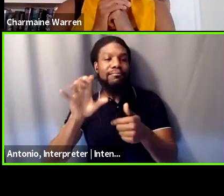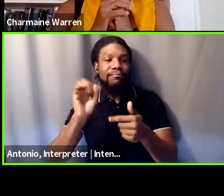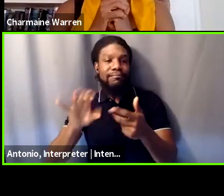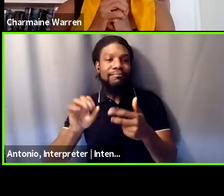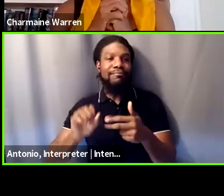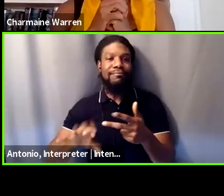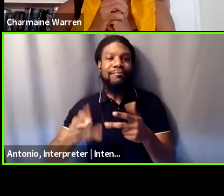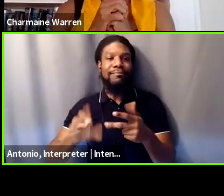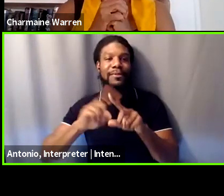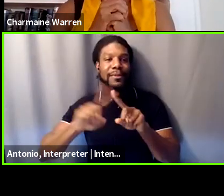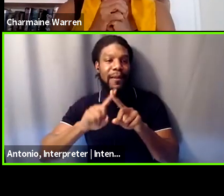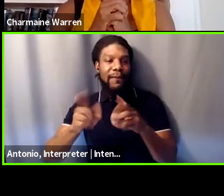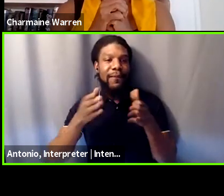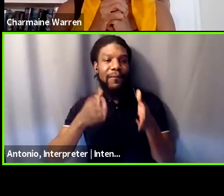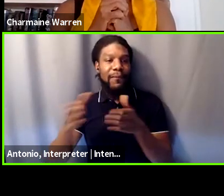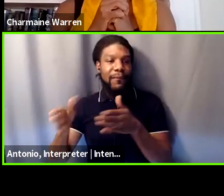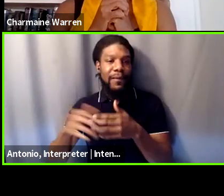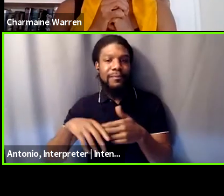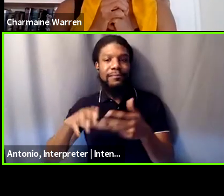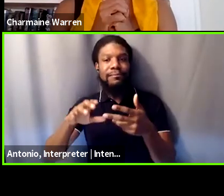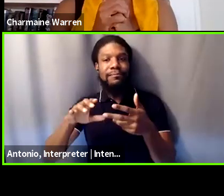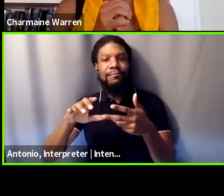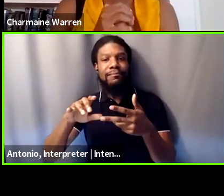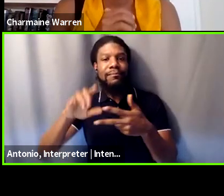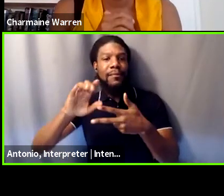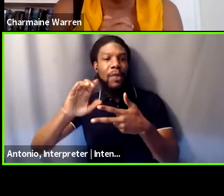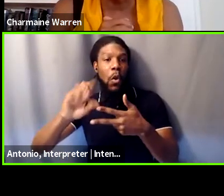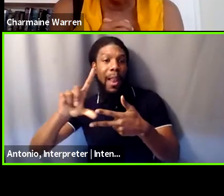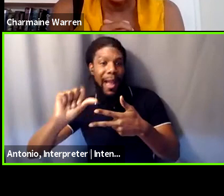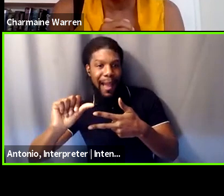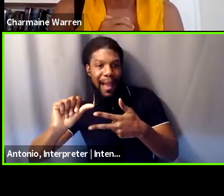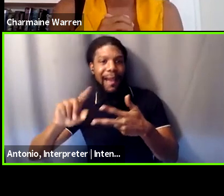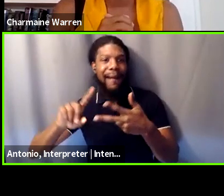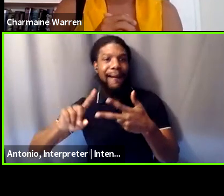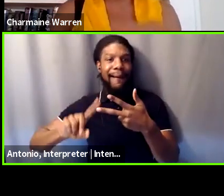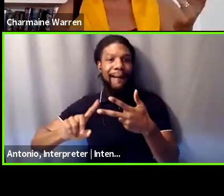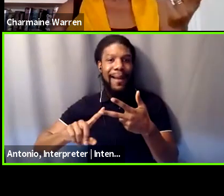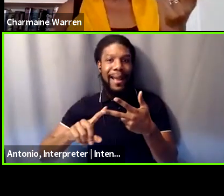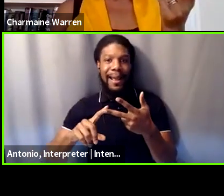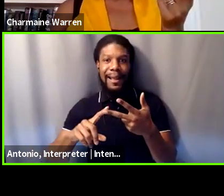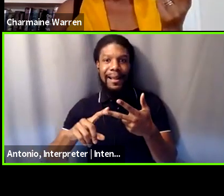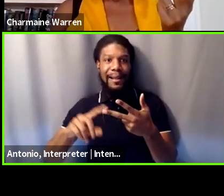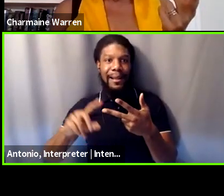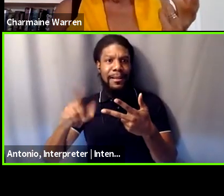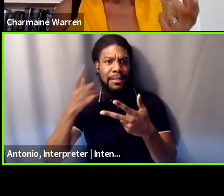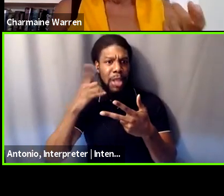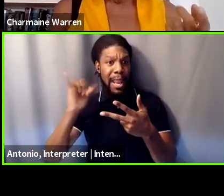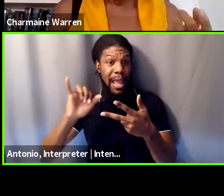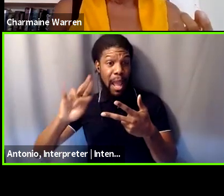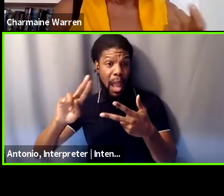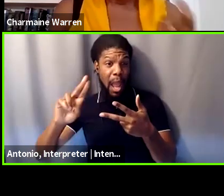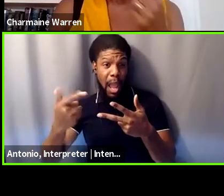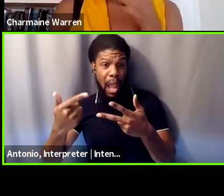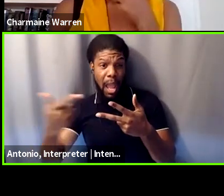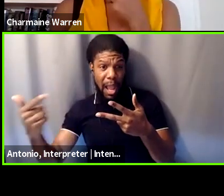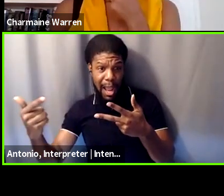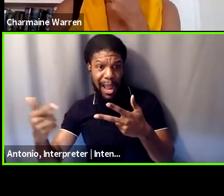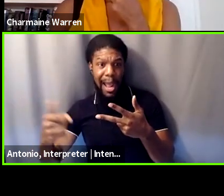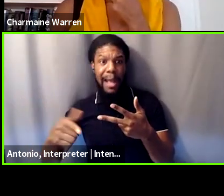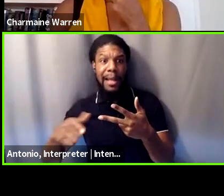Zwoisy. Hugging. I don't know if I talk yet. I think I just hug. The talking comes after.